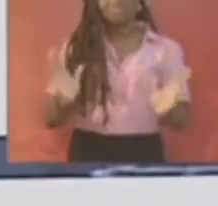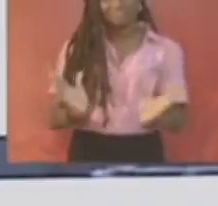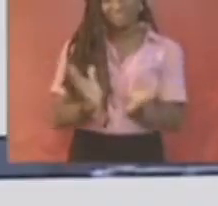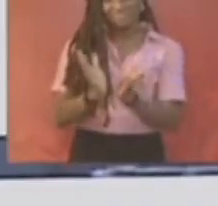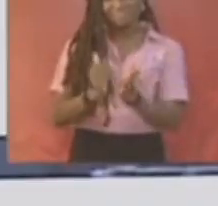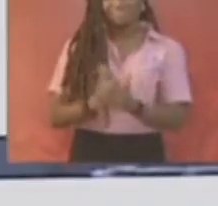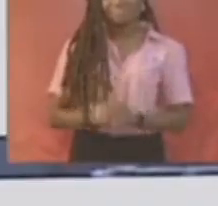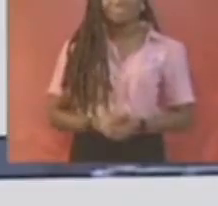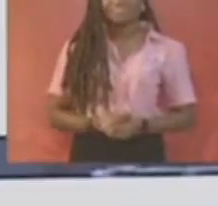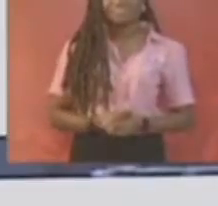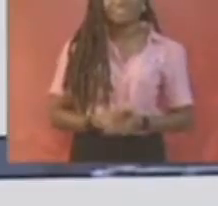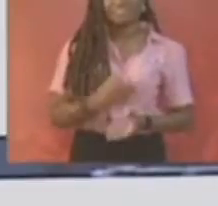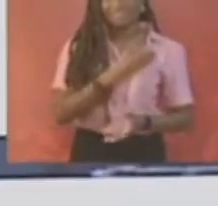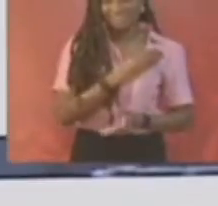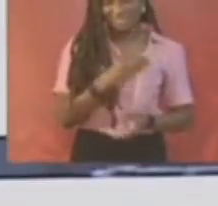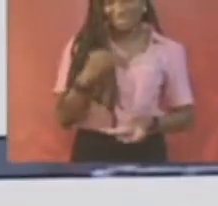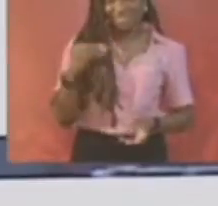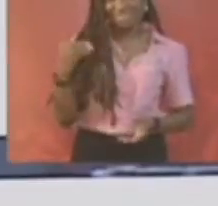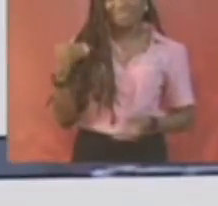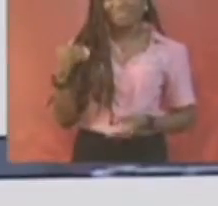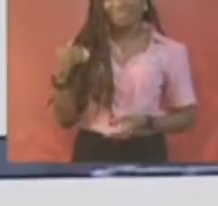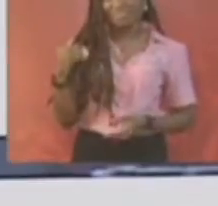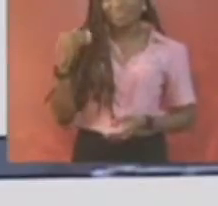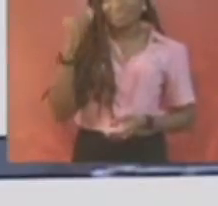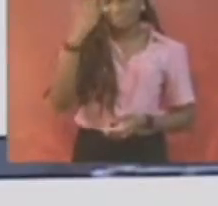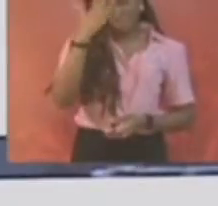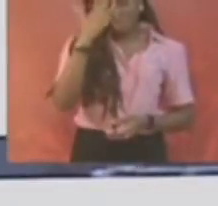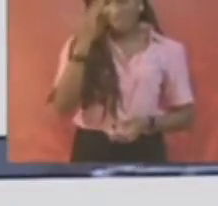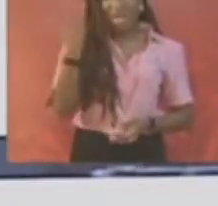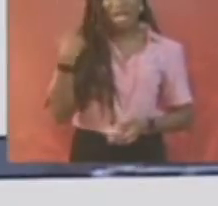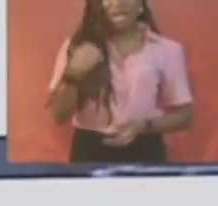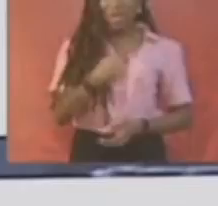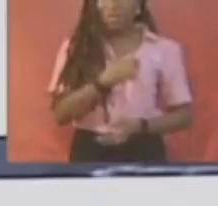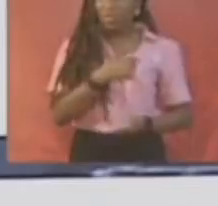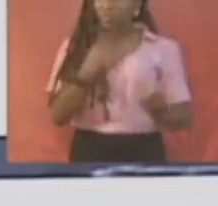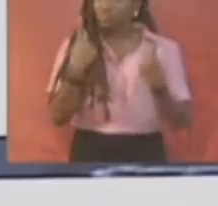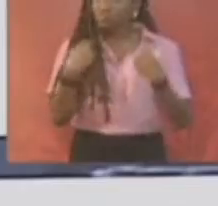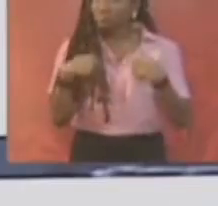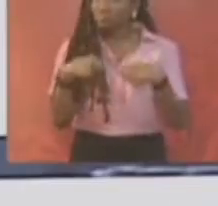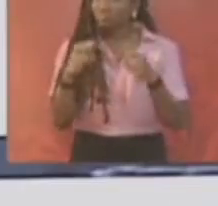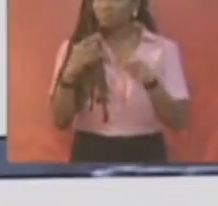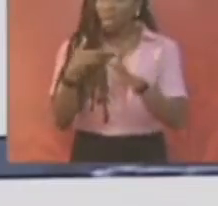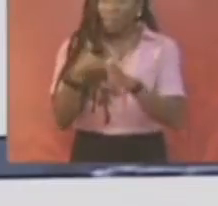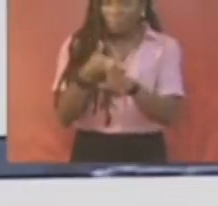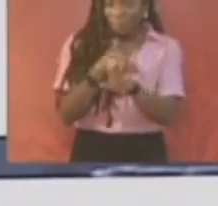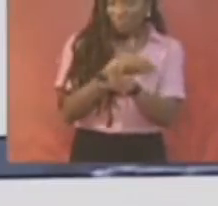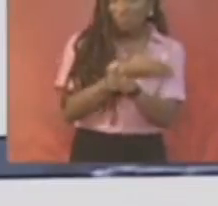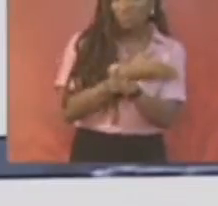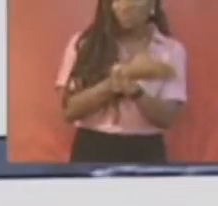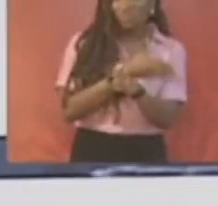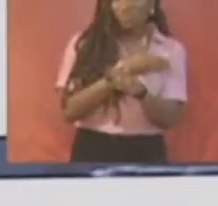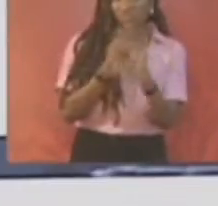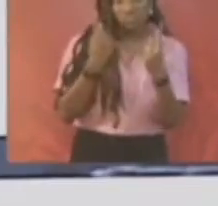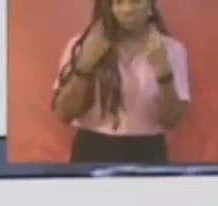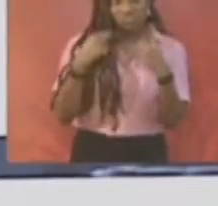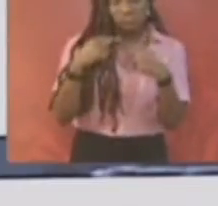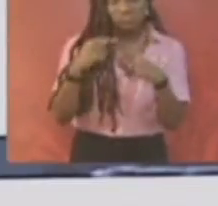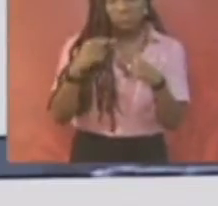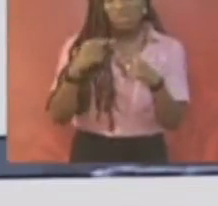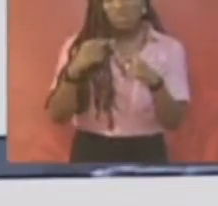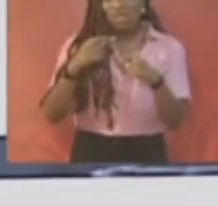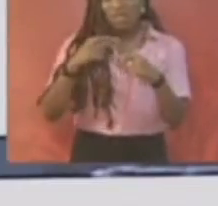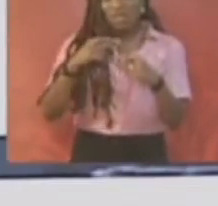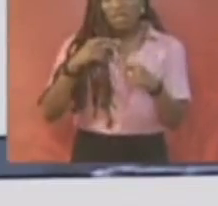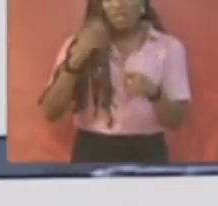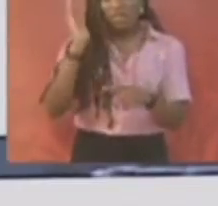engaged or attempted to engage in preventive and outreach work in order to anticipate